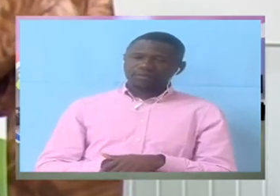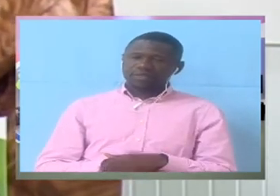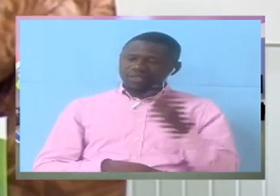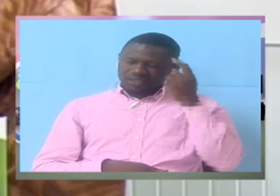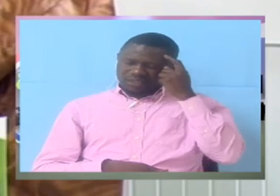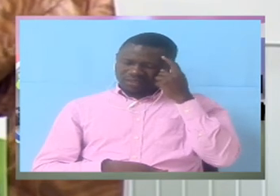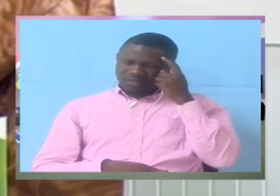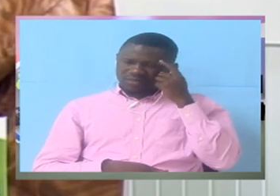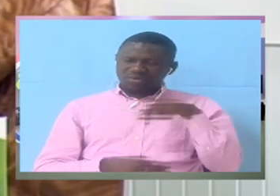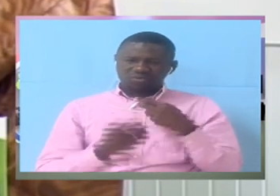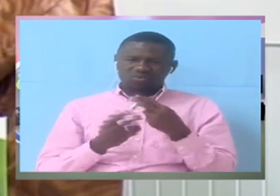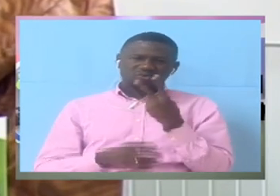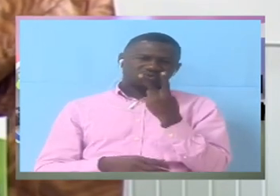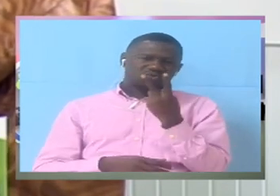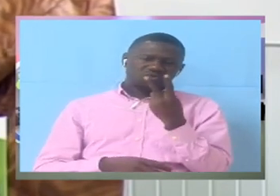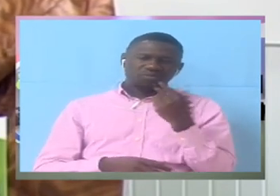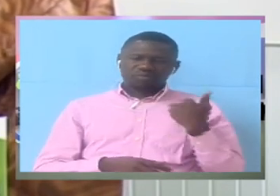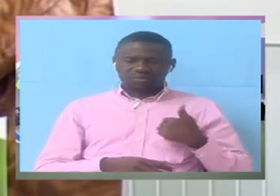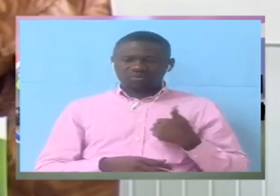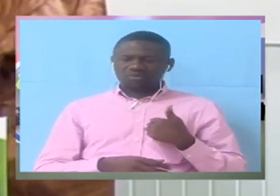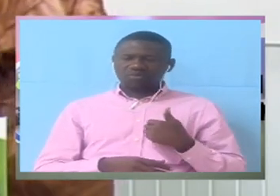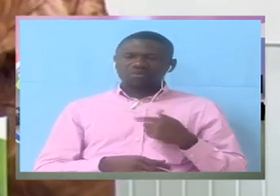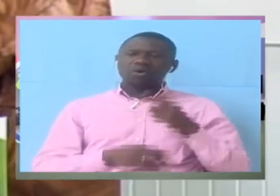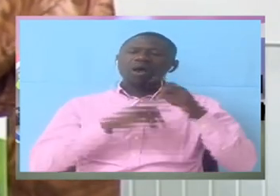I think